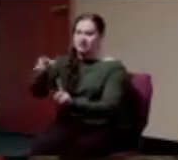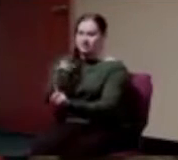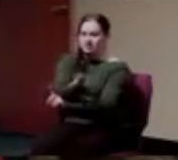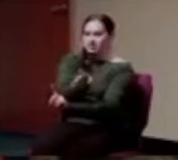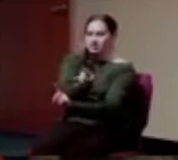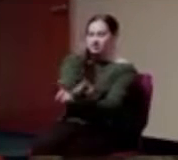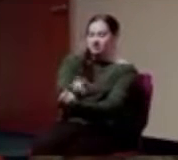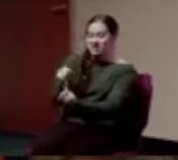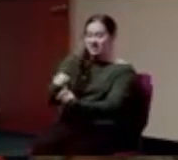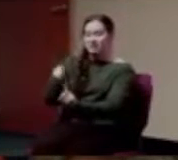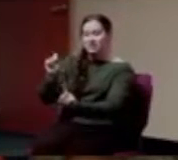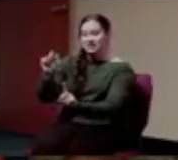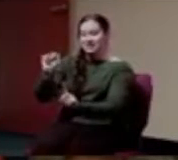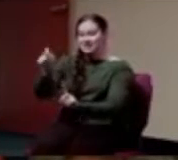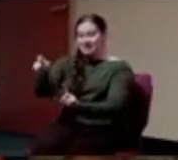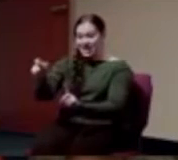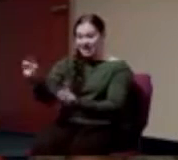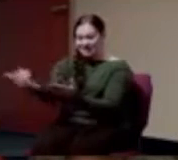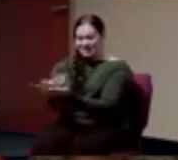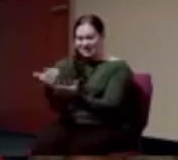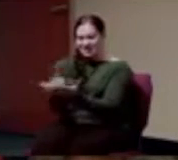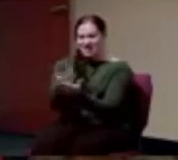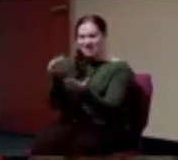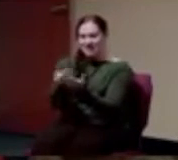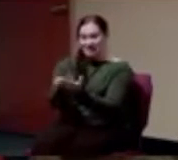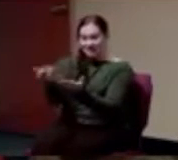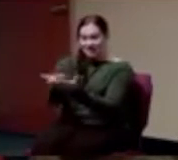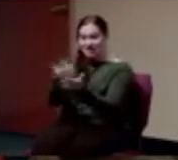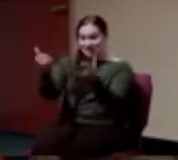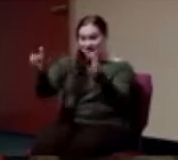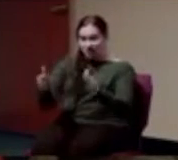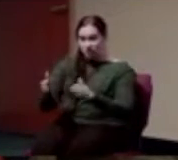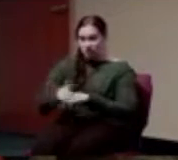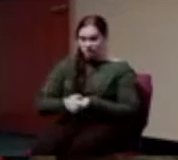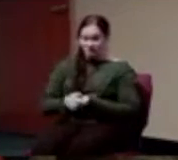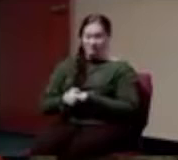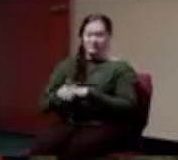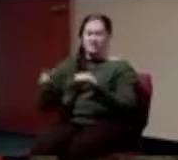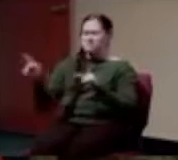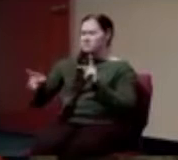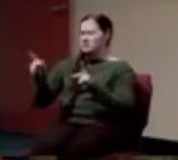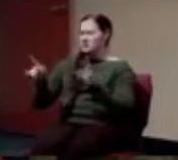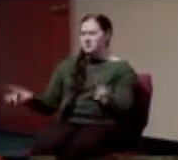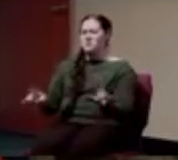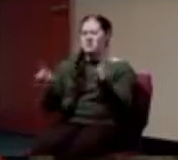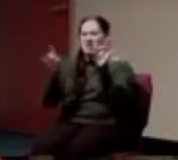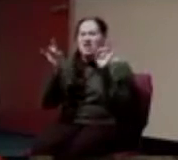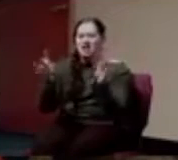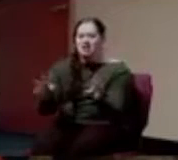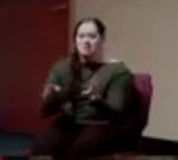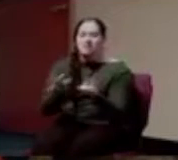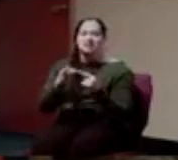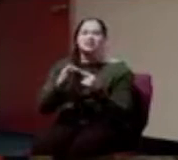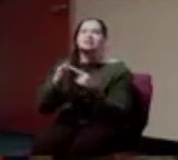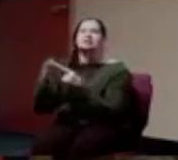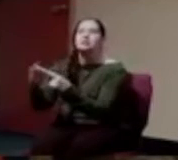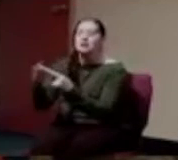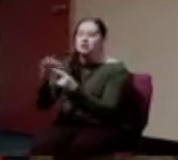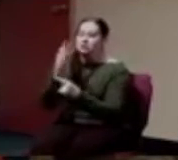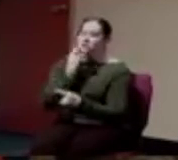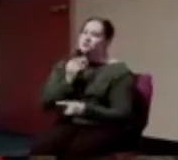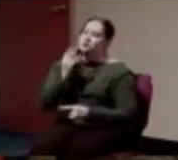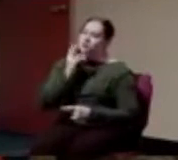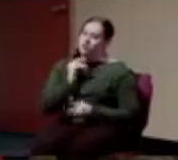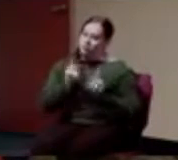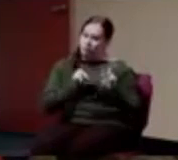he was a tax collector, and people hated tax collectors, all right? Especially Jewish people, because Jewish people not only had to pay taxes